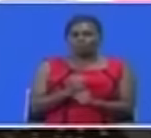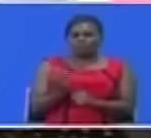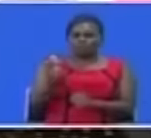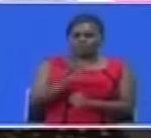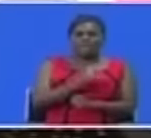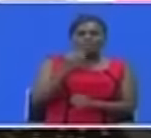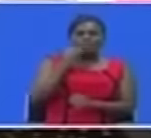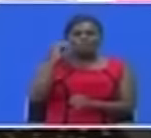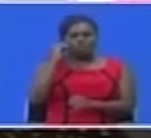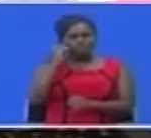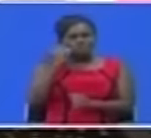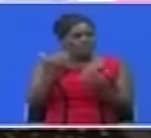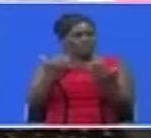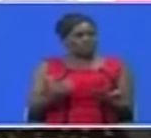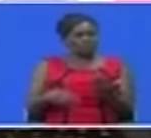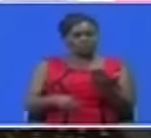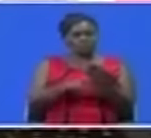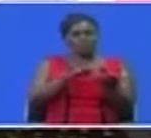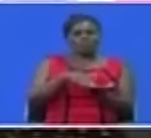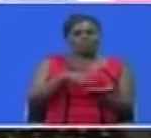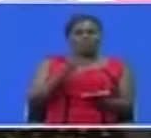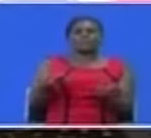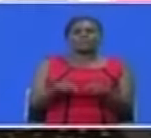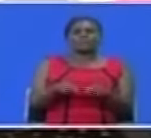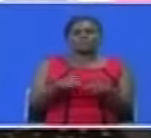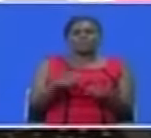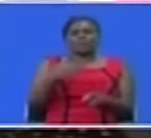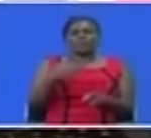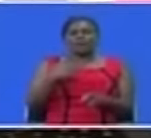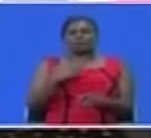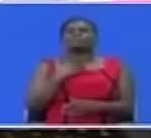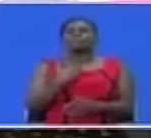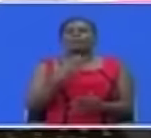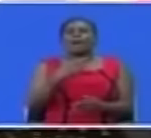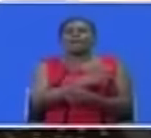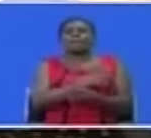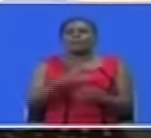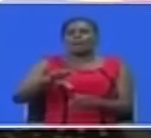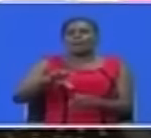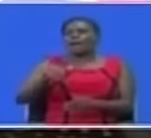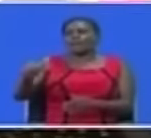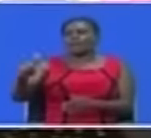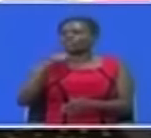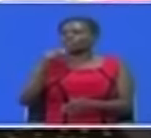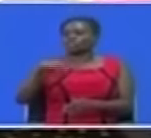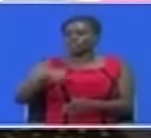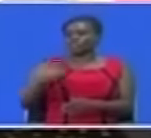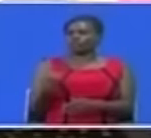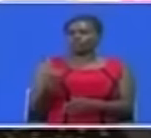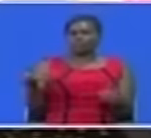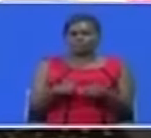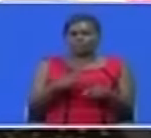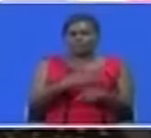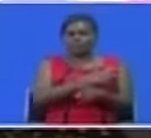And I needed something also to add on this. And I also had desire to empower others, not only for myself, but also